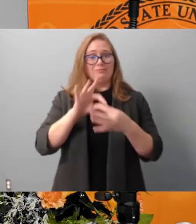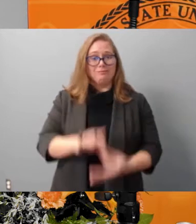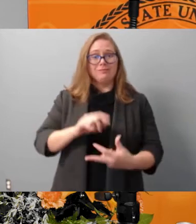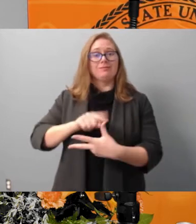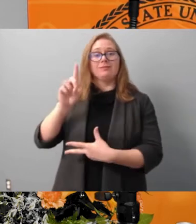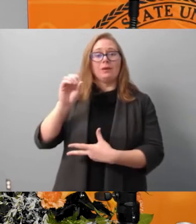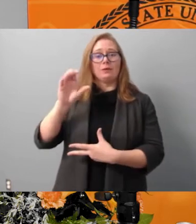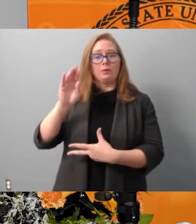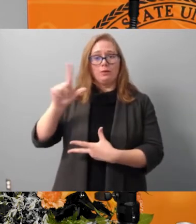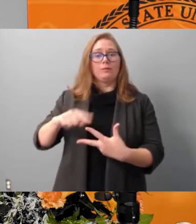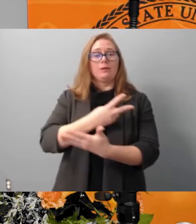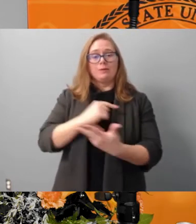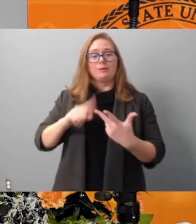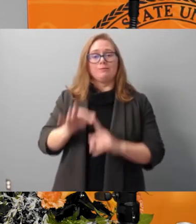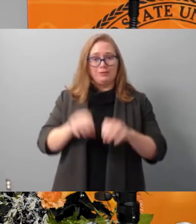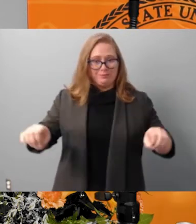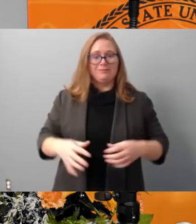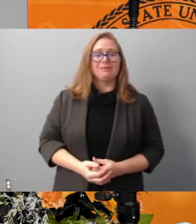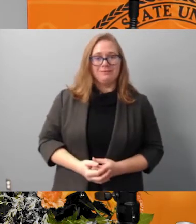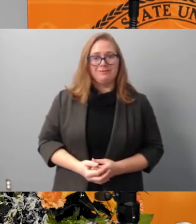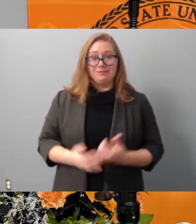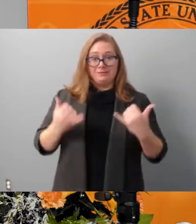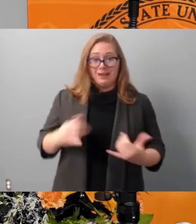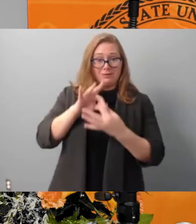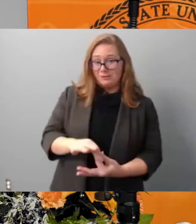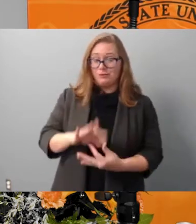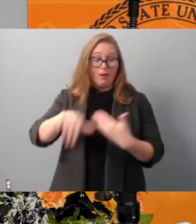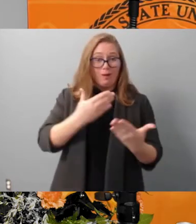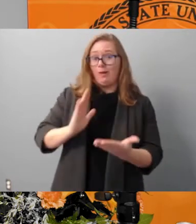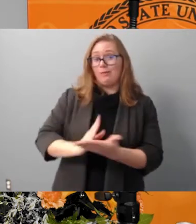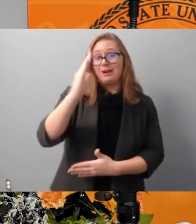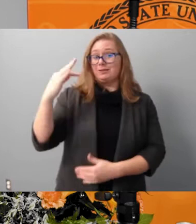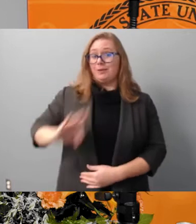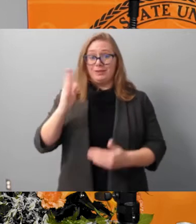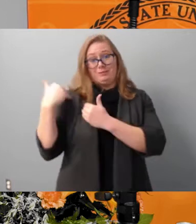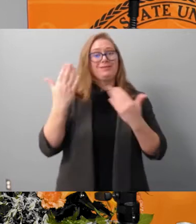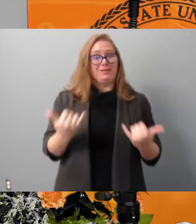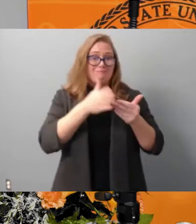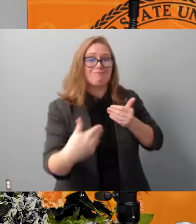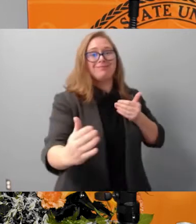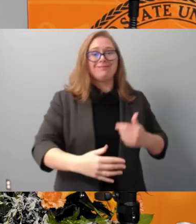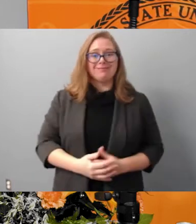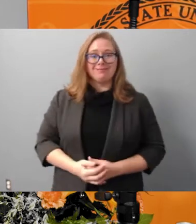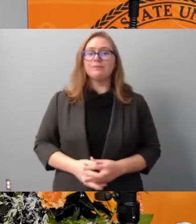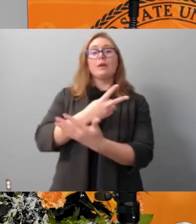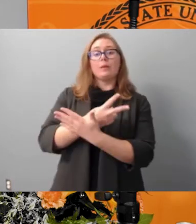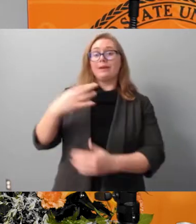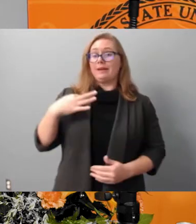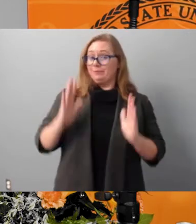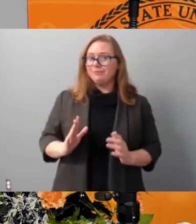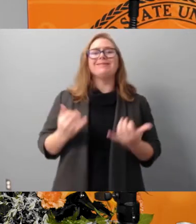and the university faculty, I hereby confer upon you, upon completion of the requirements, the appropriate